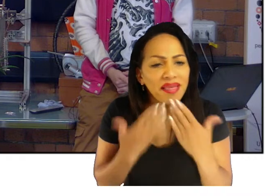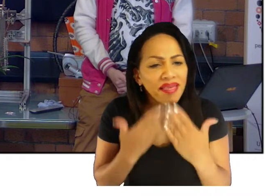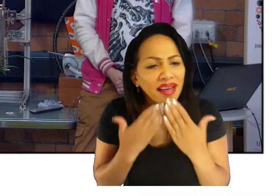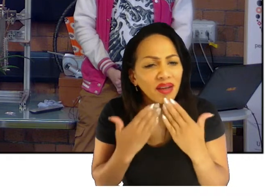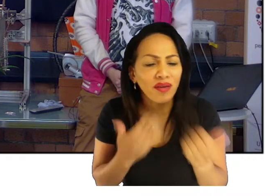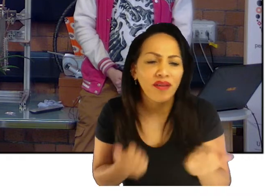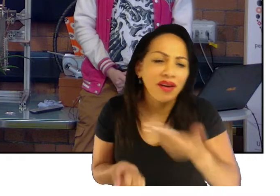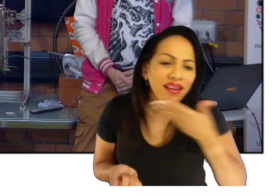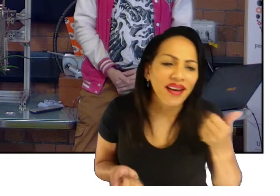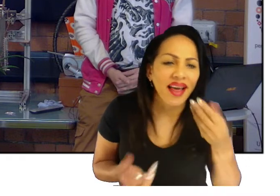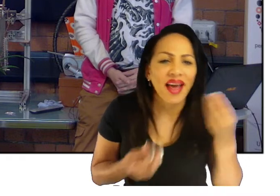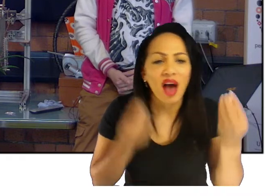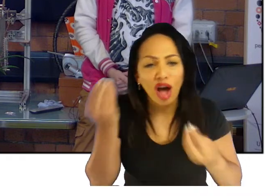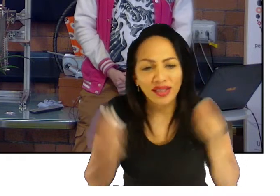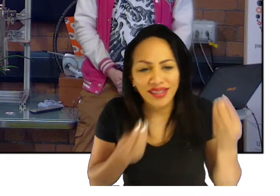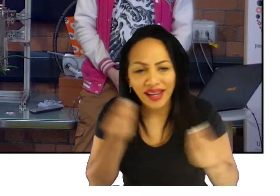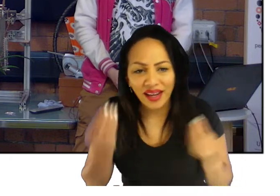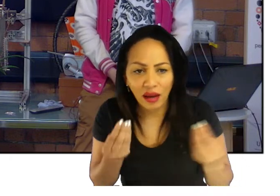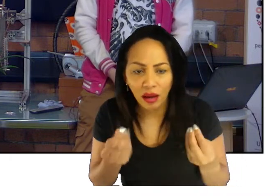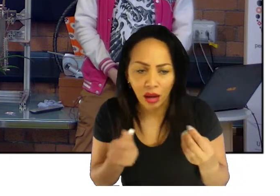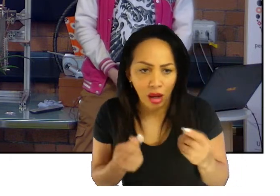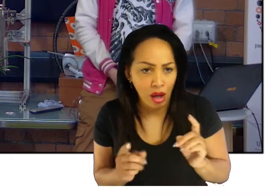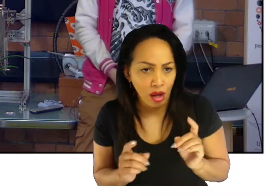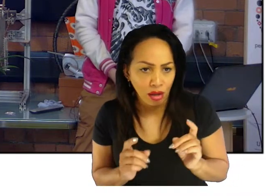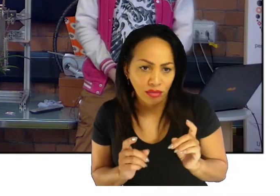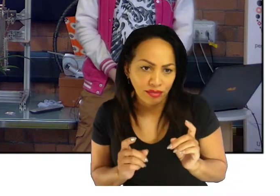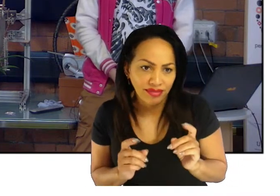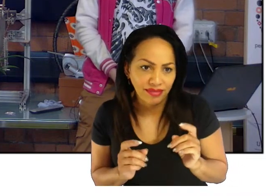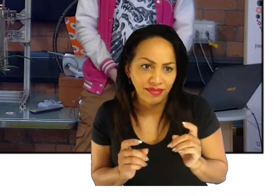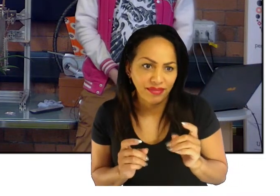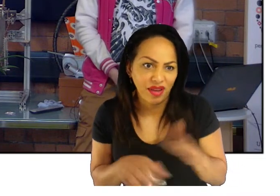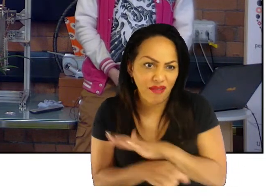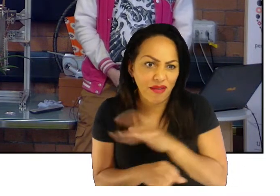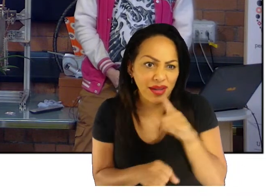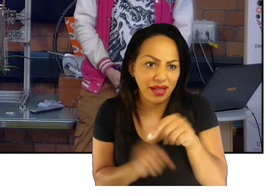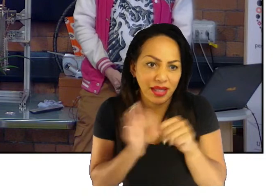to somebody thinking about embarking on a career in the arts?